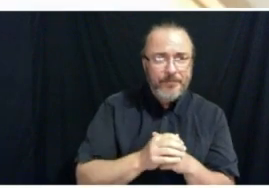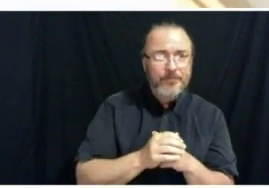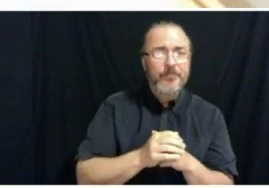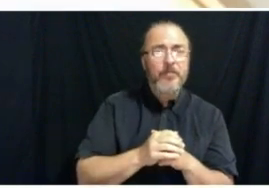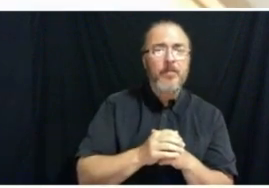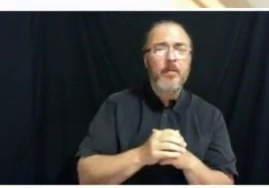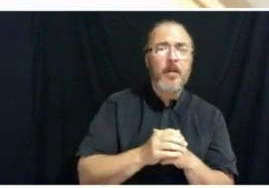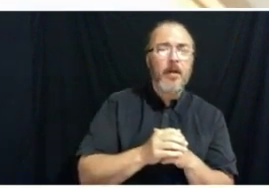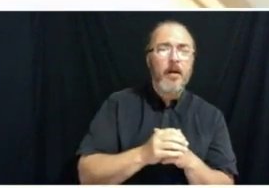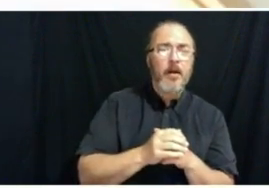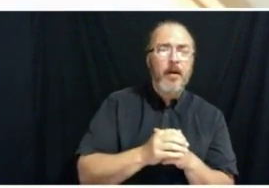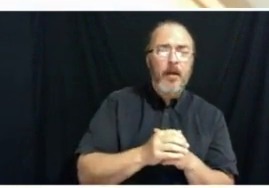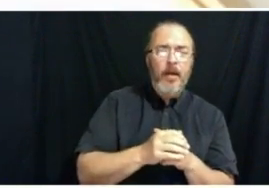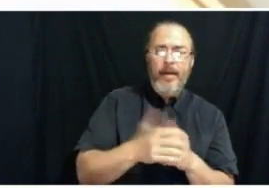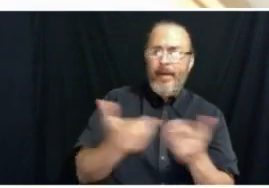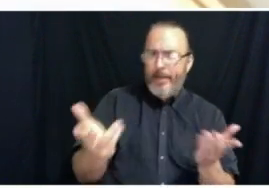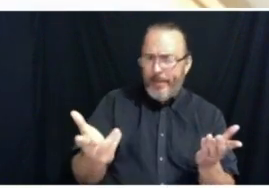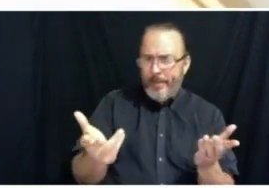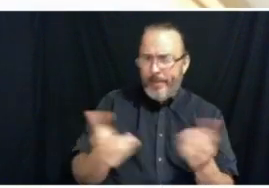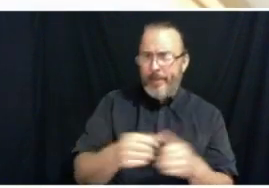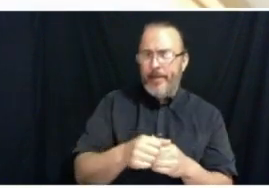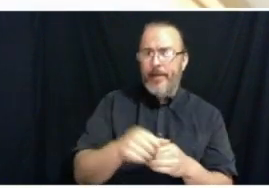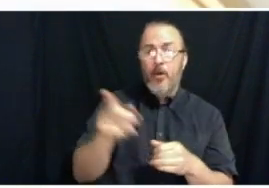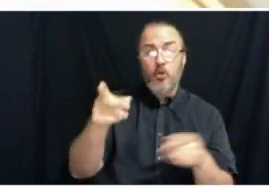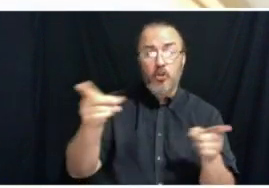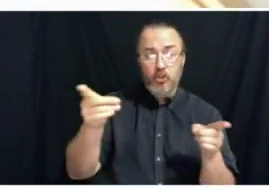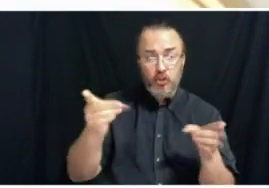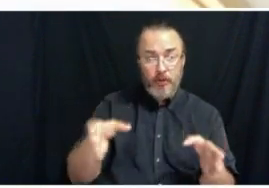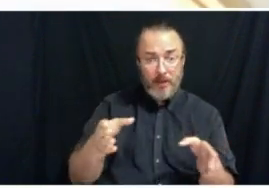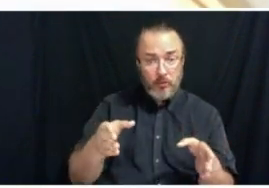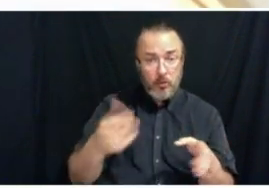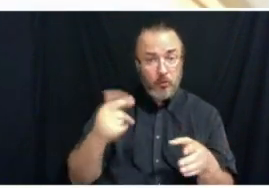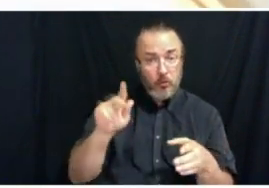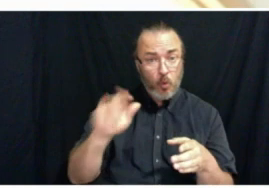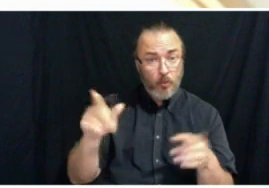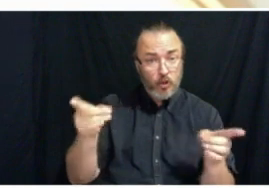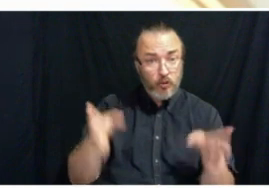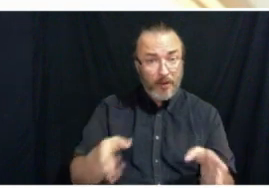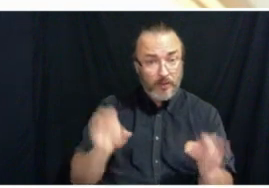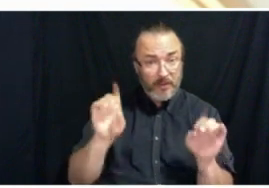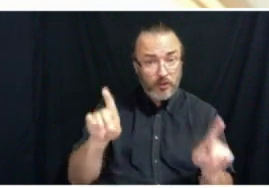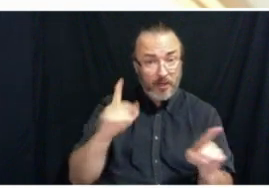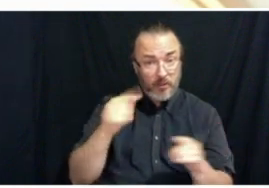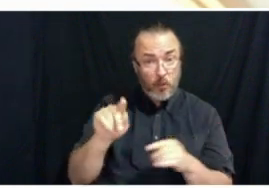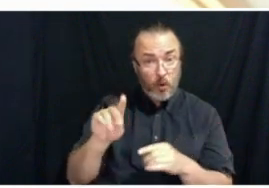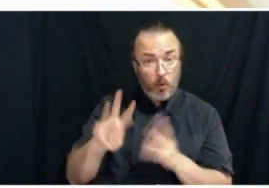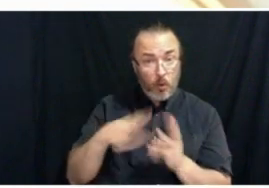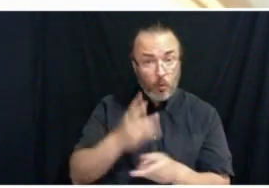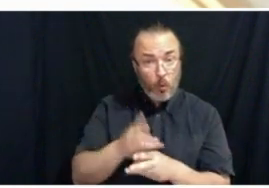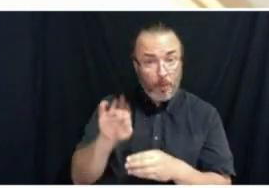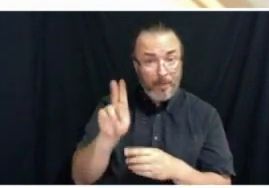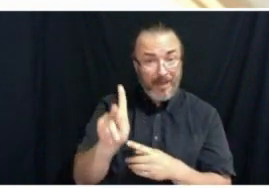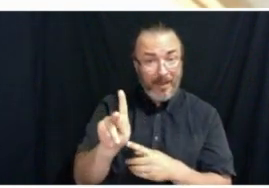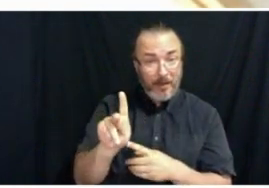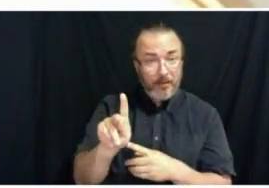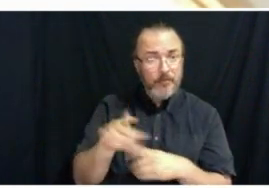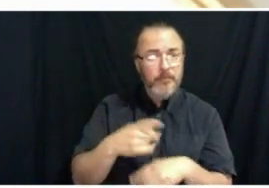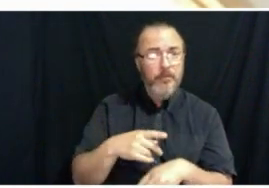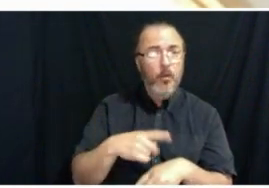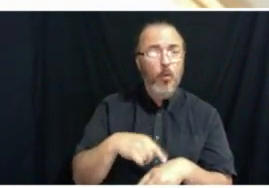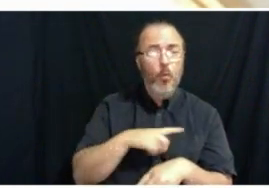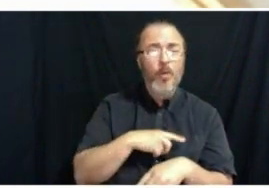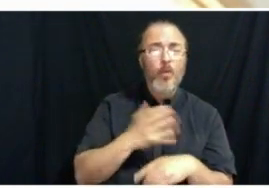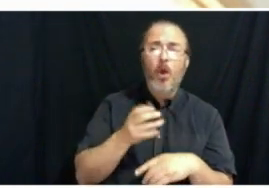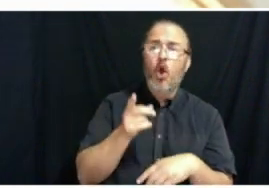so, as the director, the global director for education at the World Bank, we'd love for you to first just give